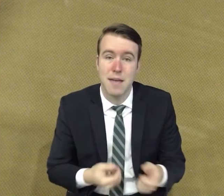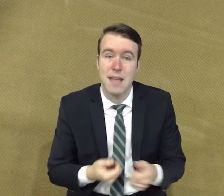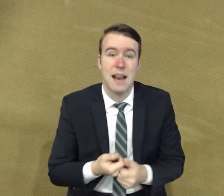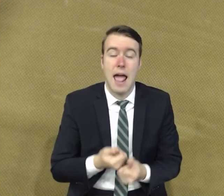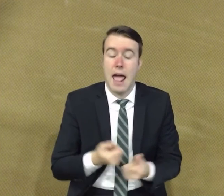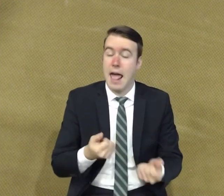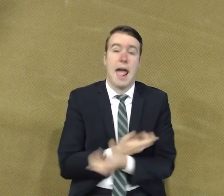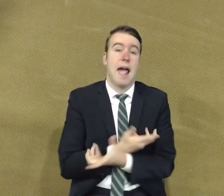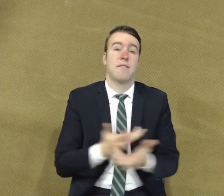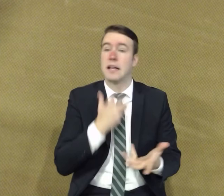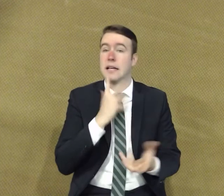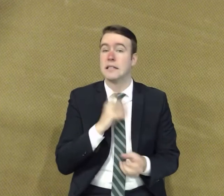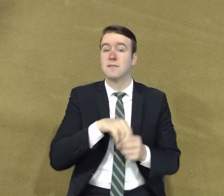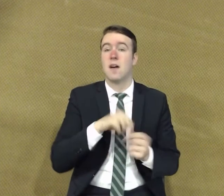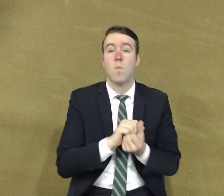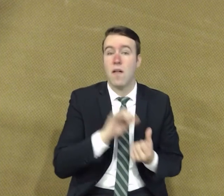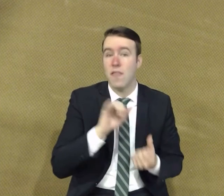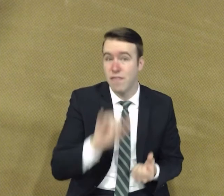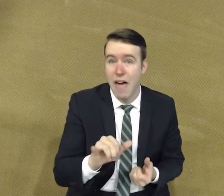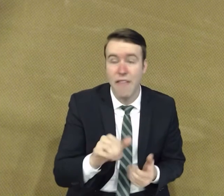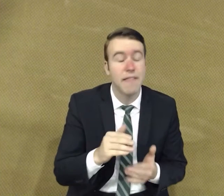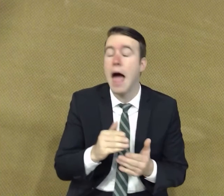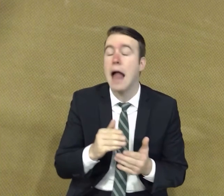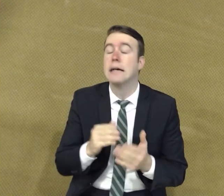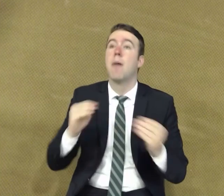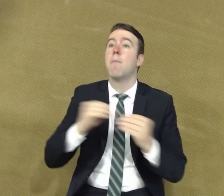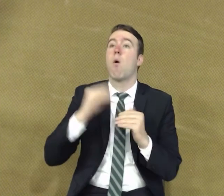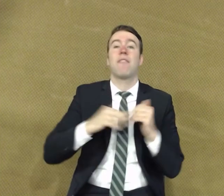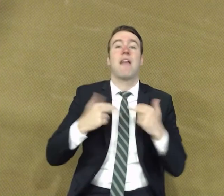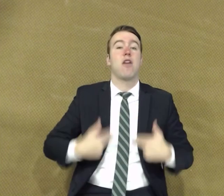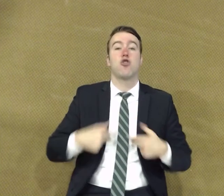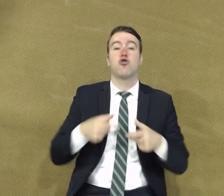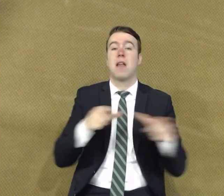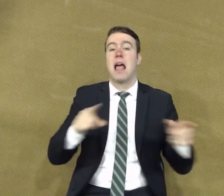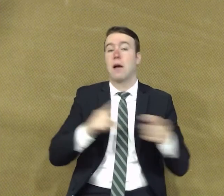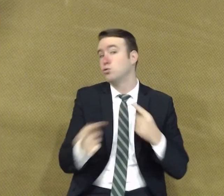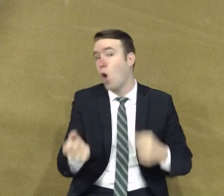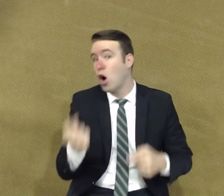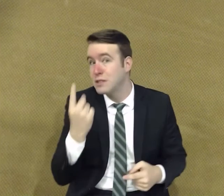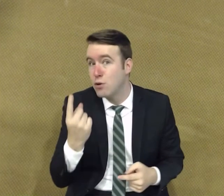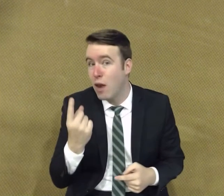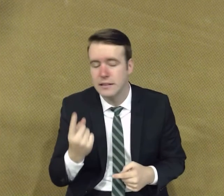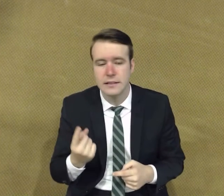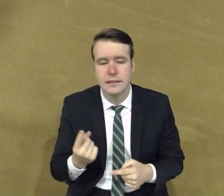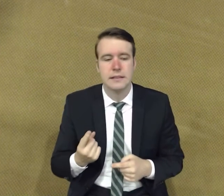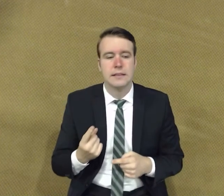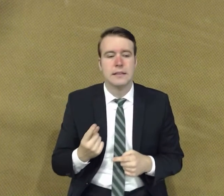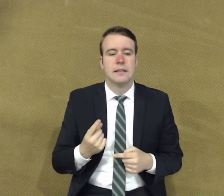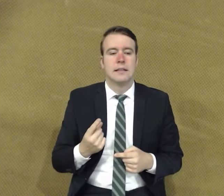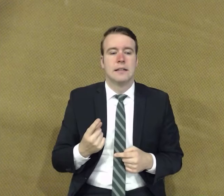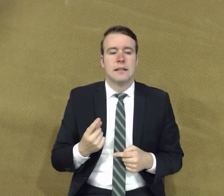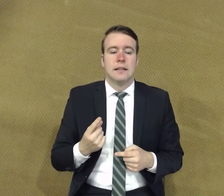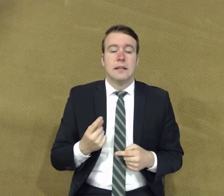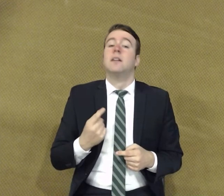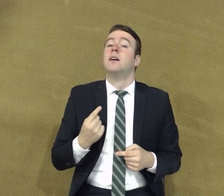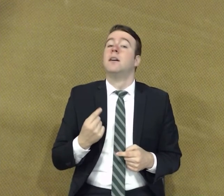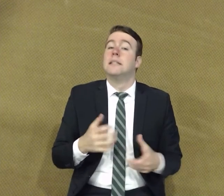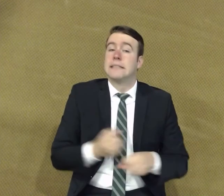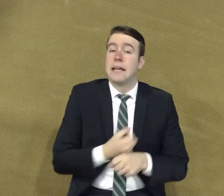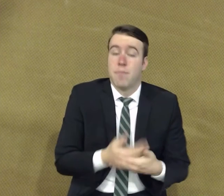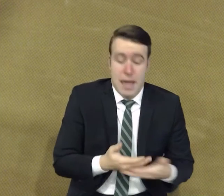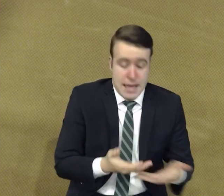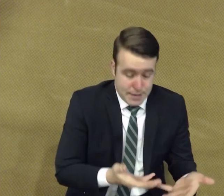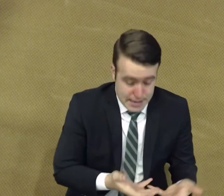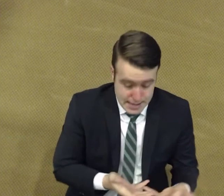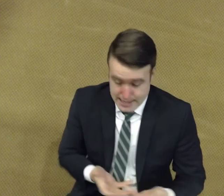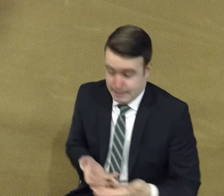everything that is involved in that, that is beyond human language to be able to articulate. She takes her baby and she says,